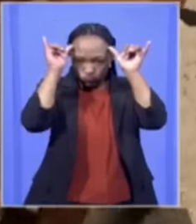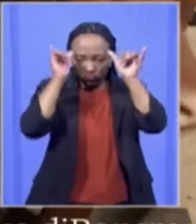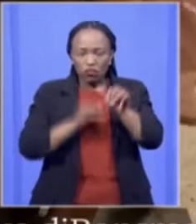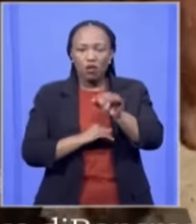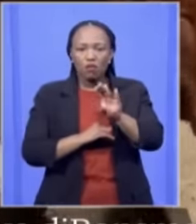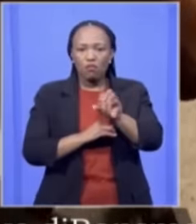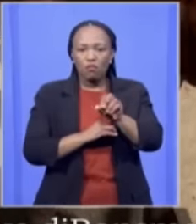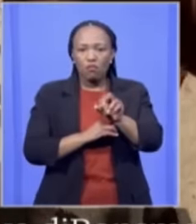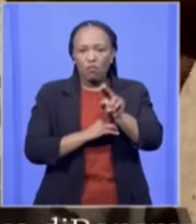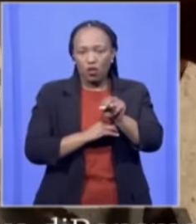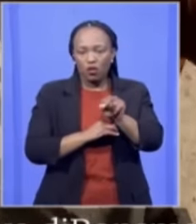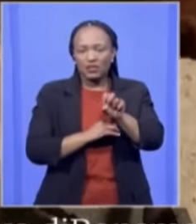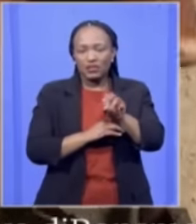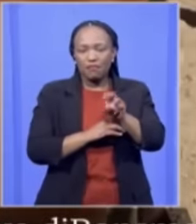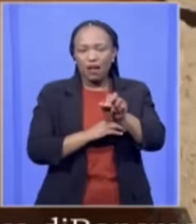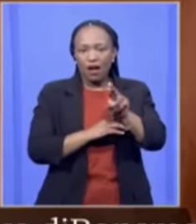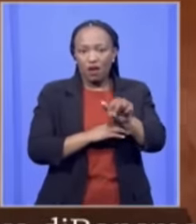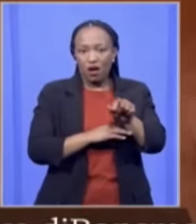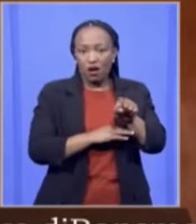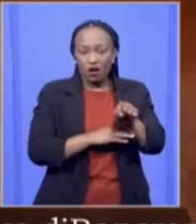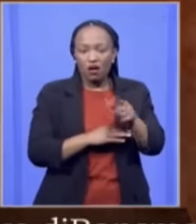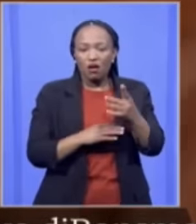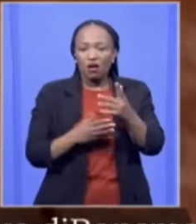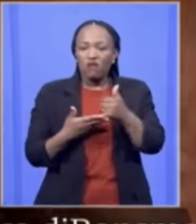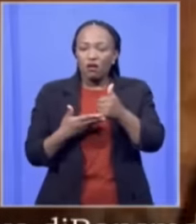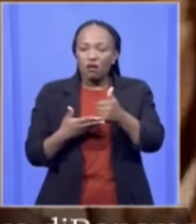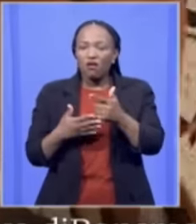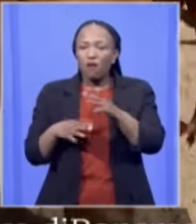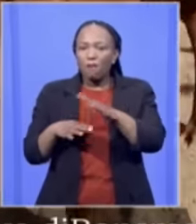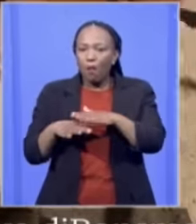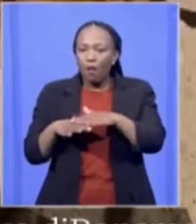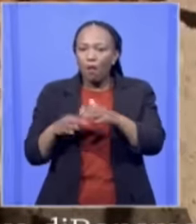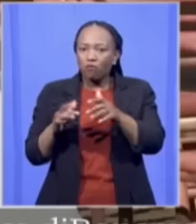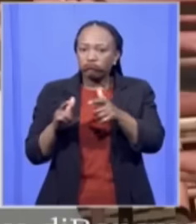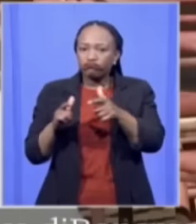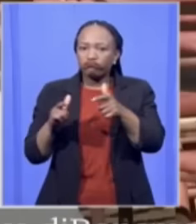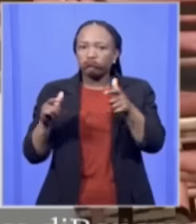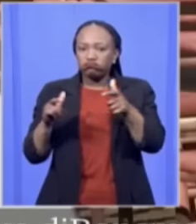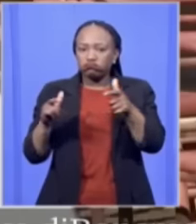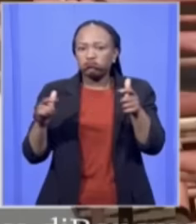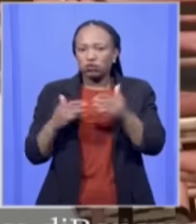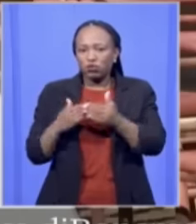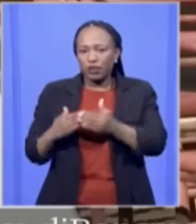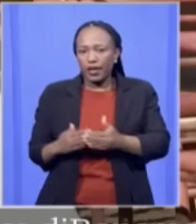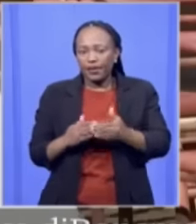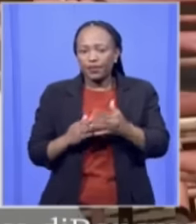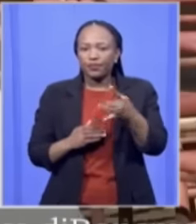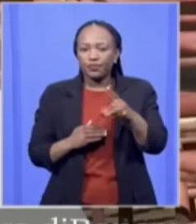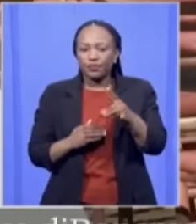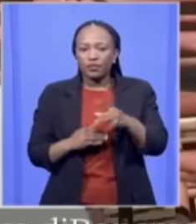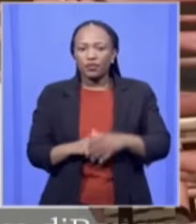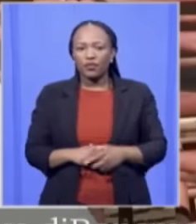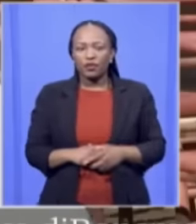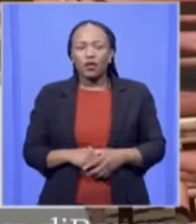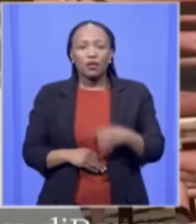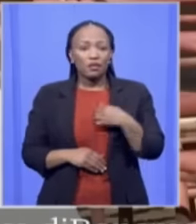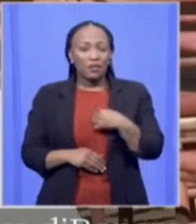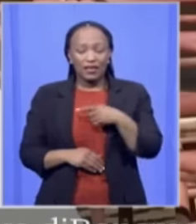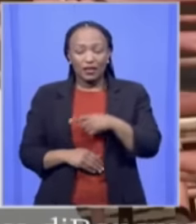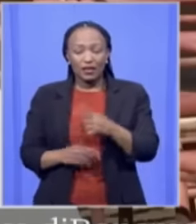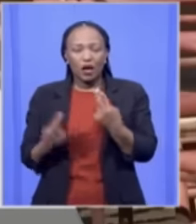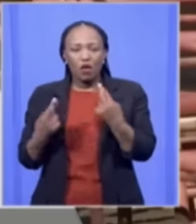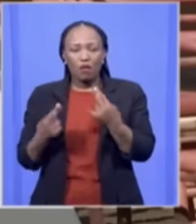le bone ba batla go lebelela thata go godisa le go rekisa dikgomo tsa Bonsmara. Ke tsa gore e tlile go atolosa lesaka la me